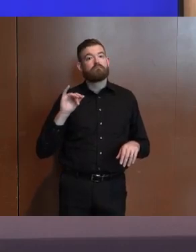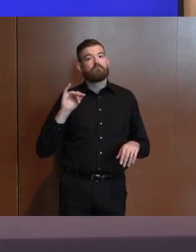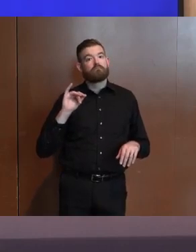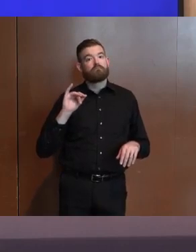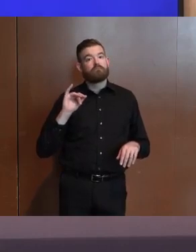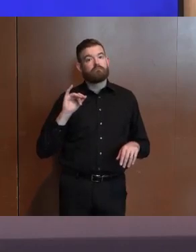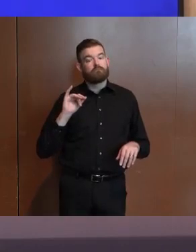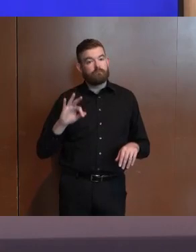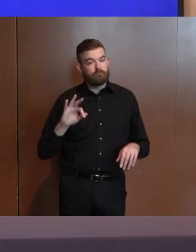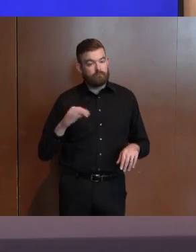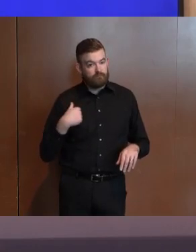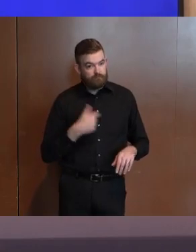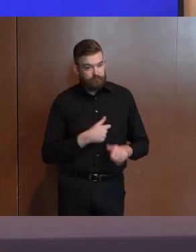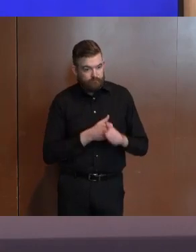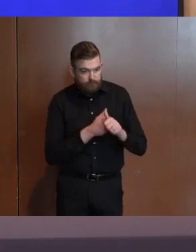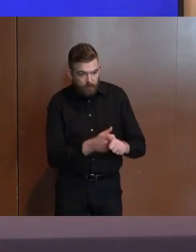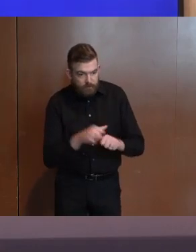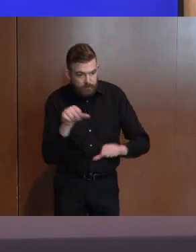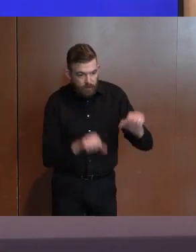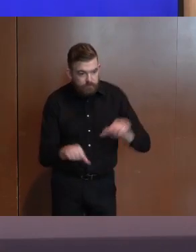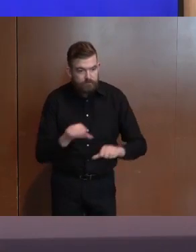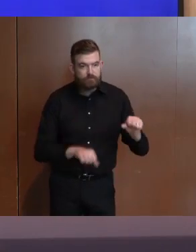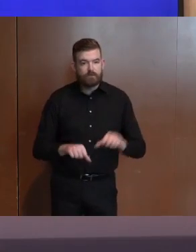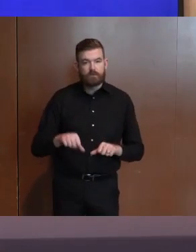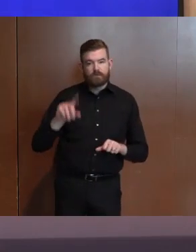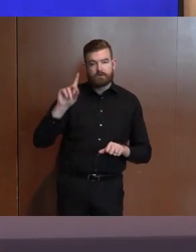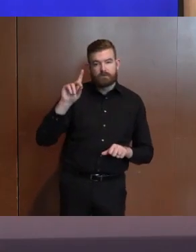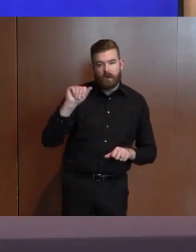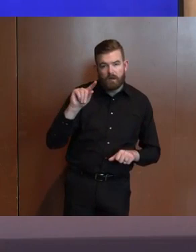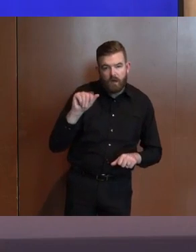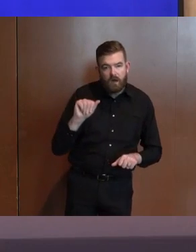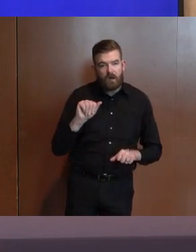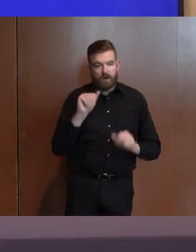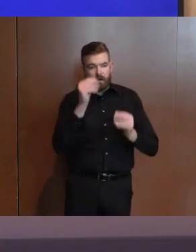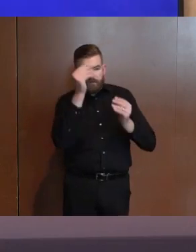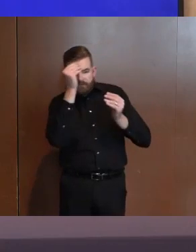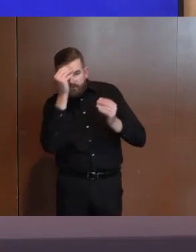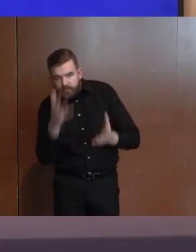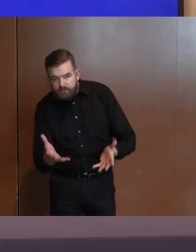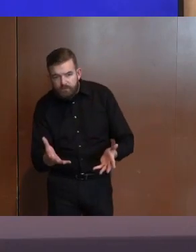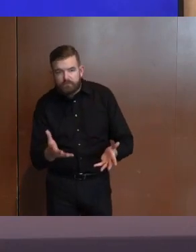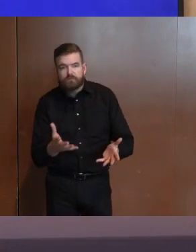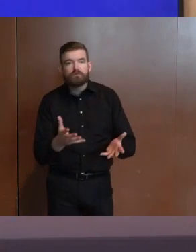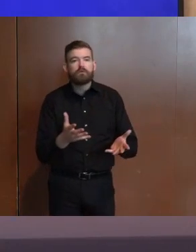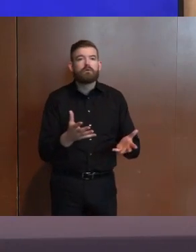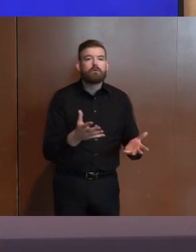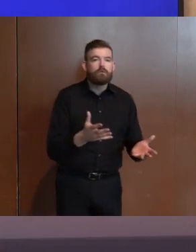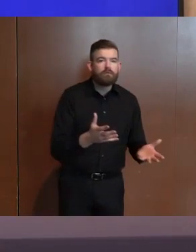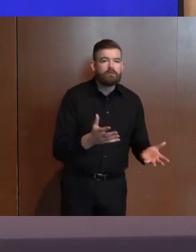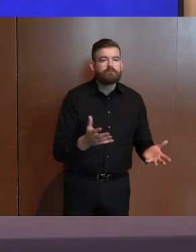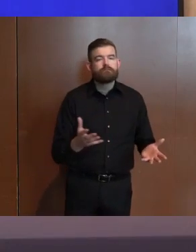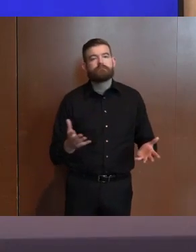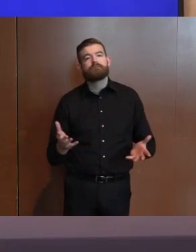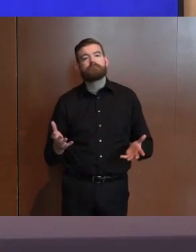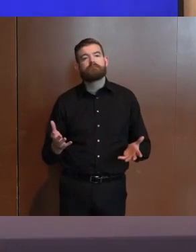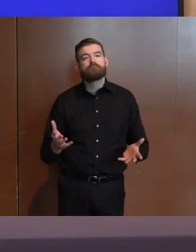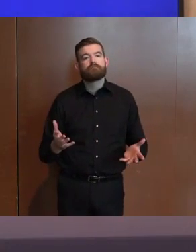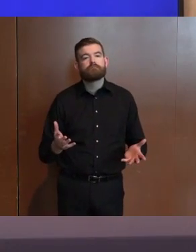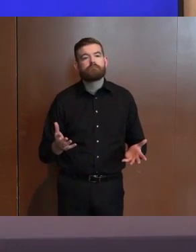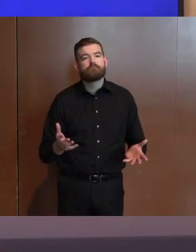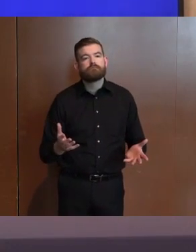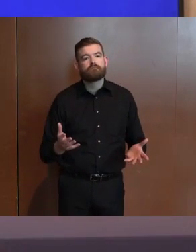the conclusion's pretty clear what you have to do. And I'm very gratified to hear that the governor has taken that